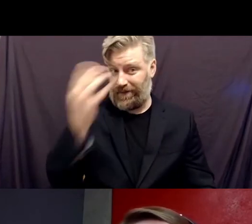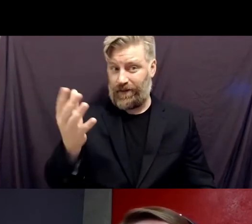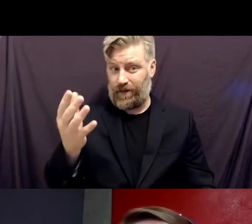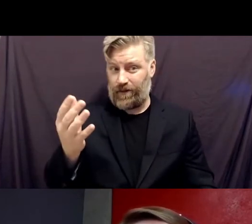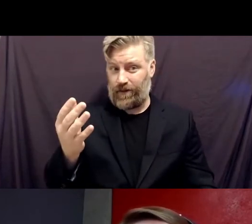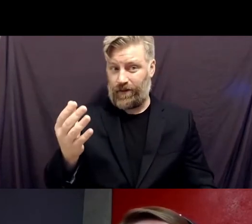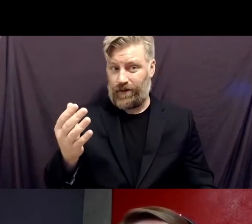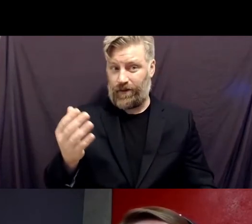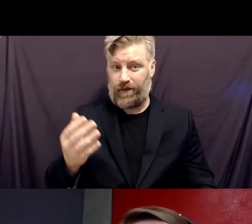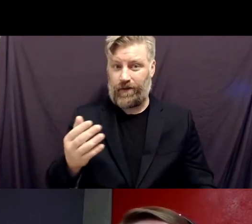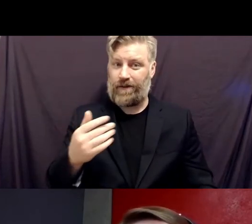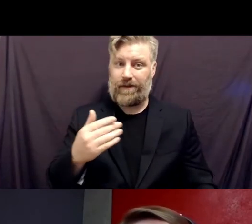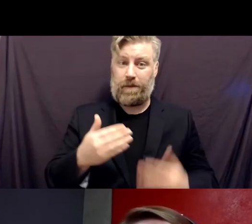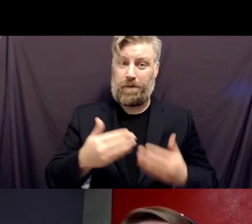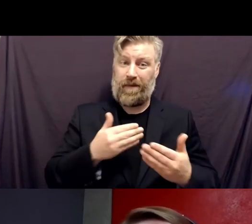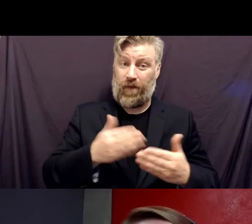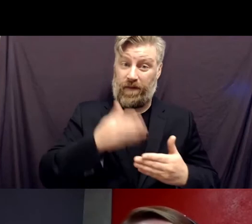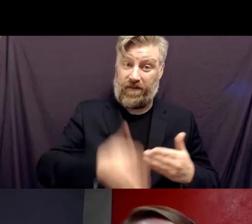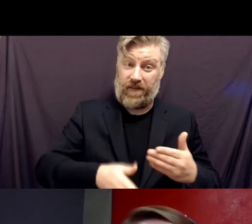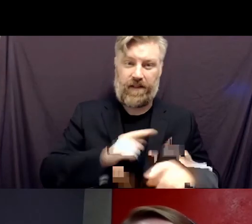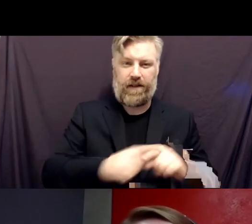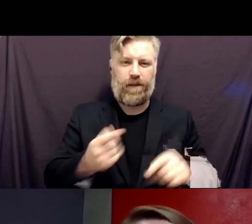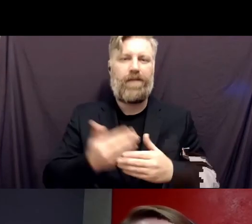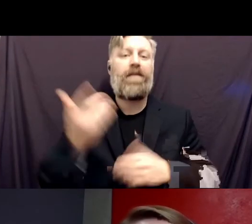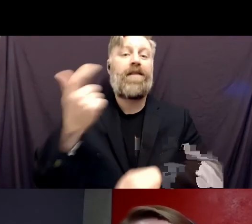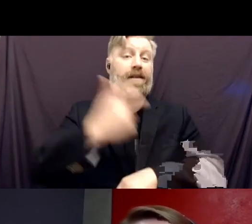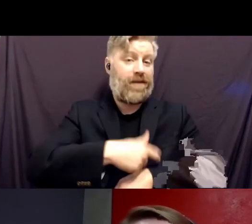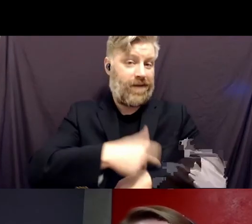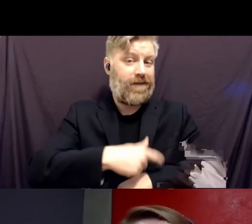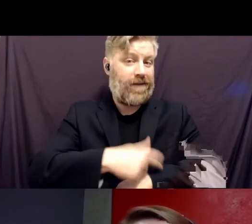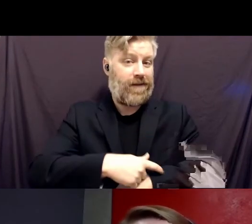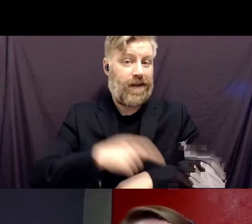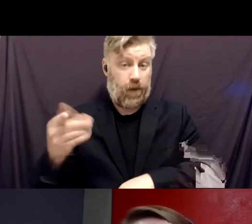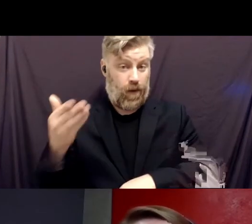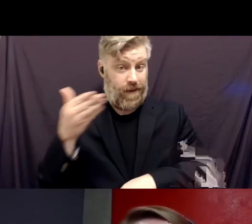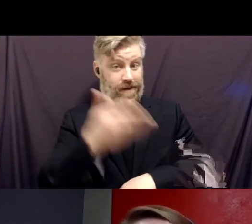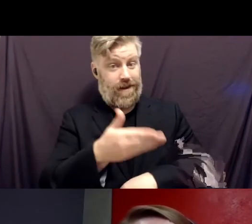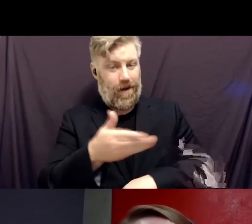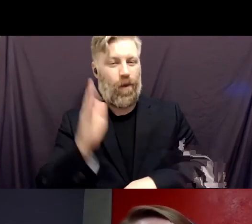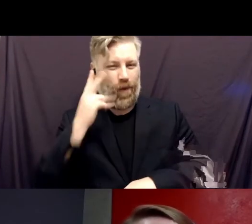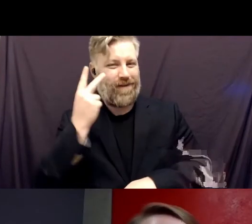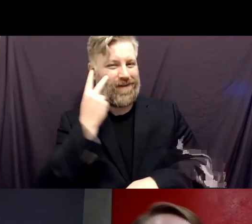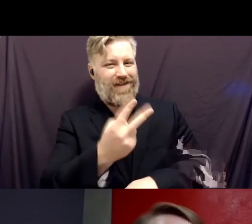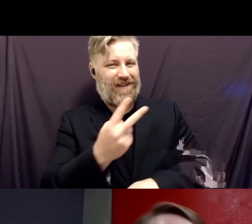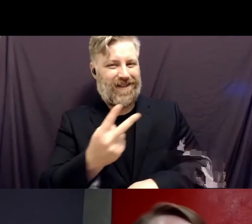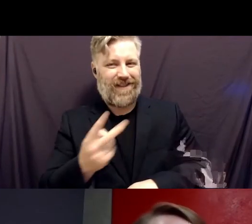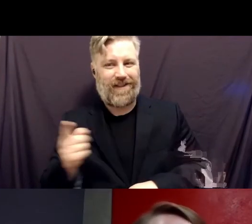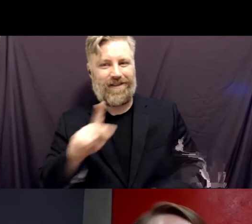before it's really finished, but next time you're in Austria, of course, you will see. Can't wait. The, And you know